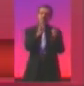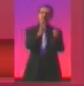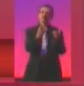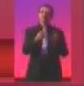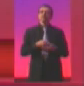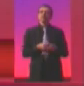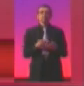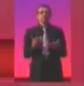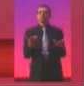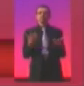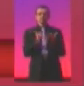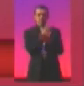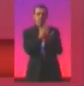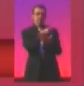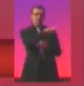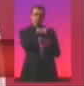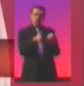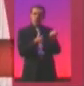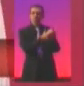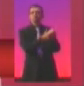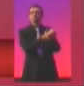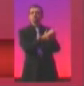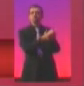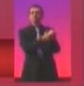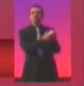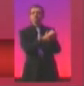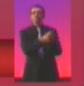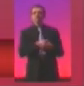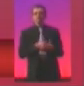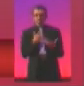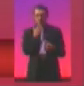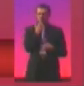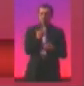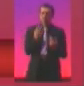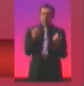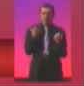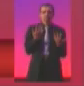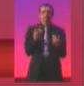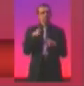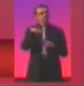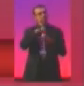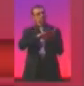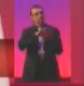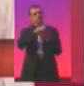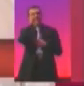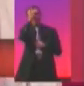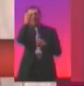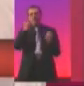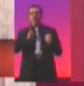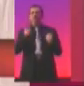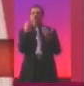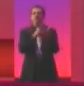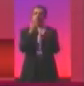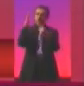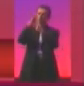We need to show we stand for them. And being bold means understanding that prosperity is key, but there's